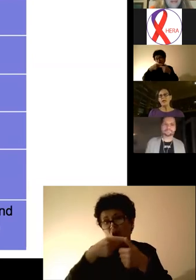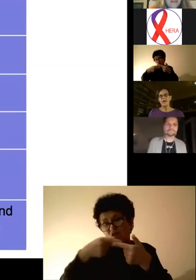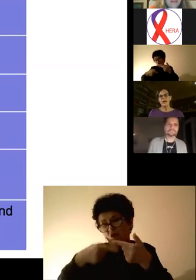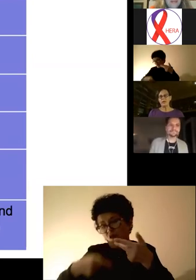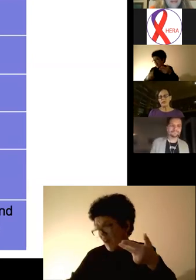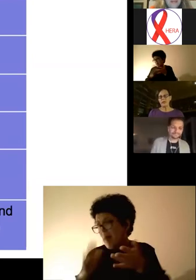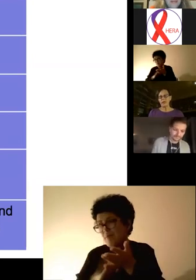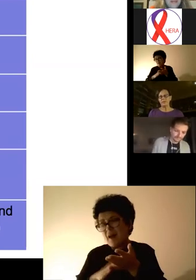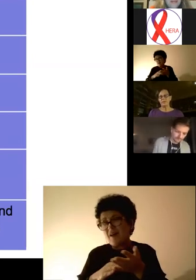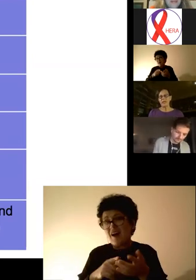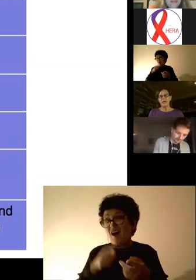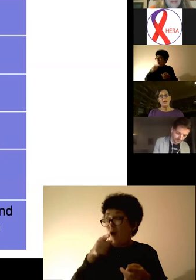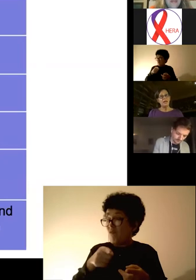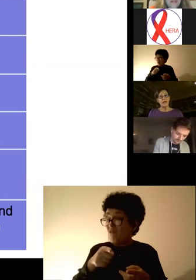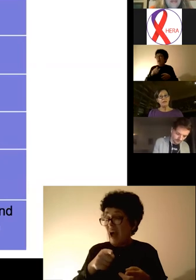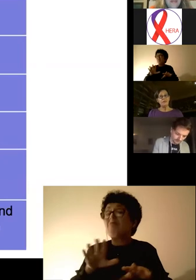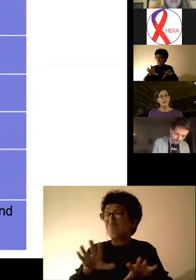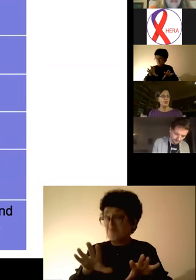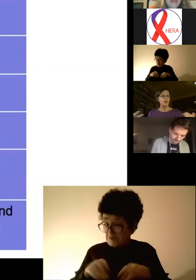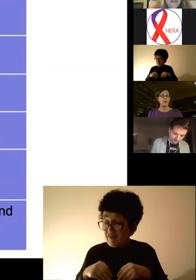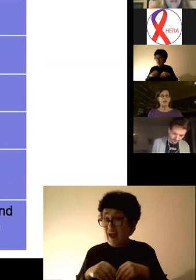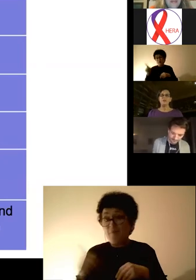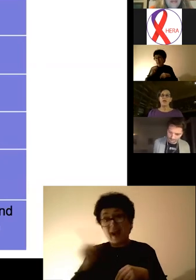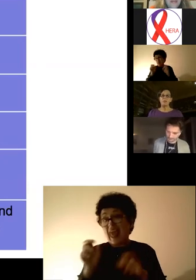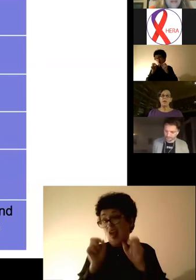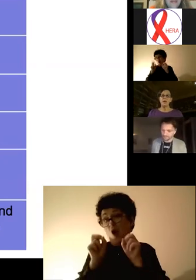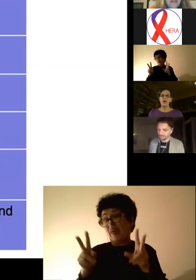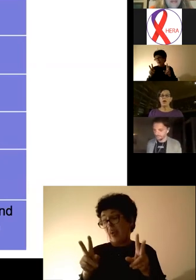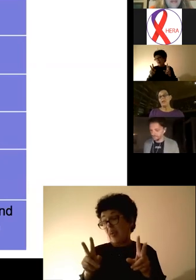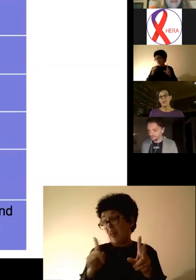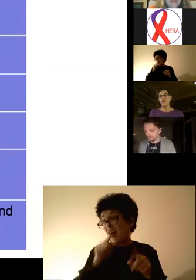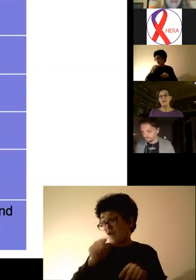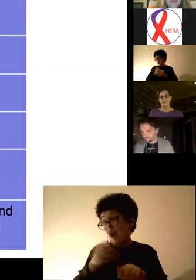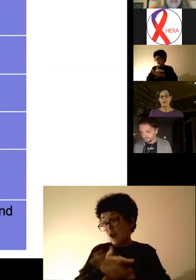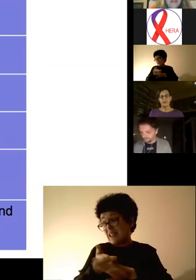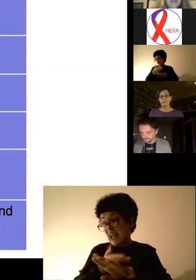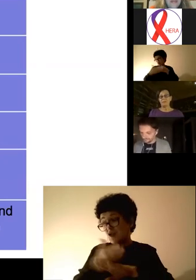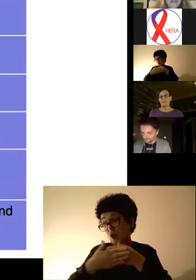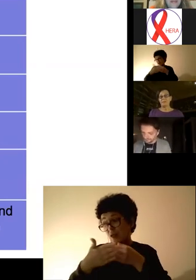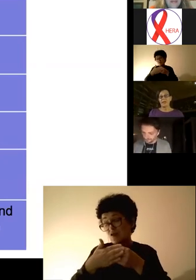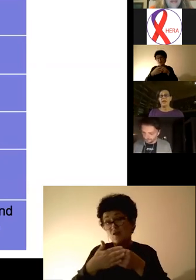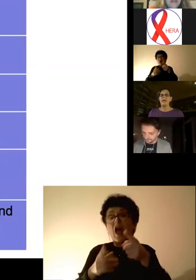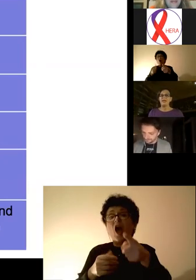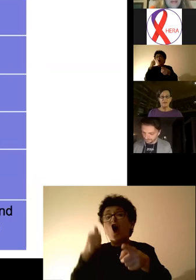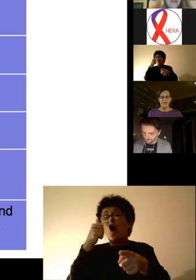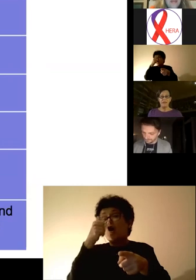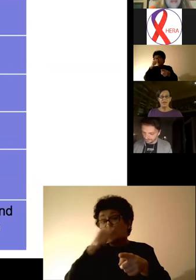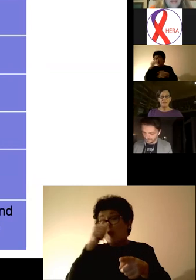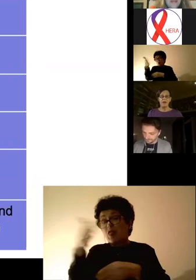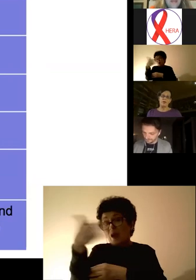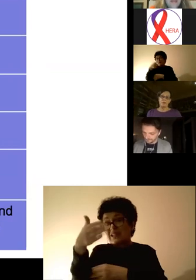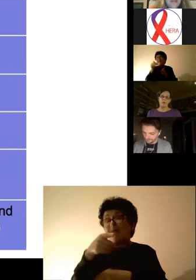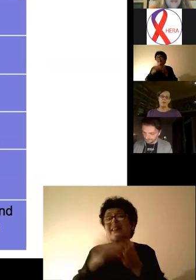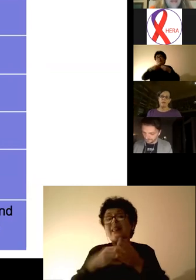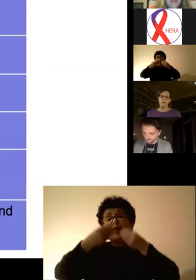it's okay and what is okay. In the yellow flag, you always have to explain what is not okay. In the red flag, you